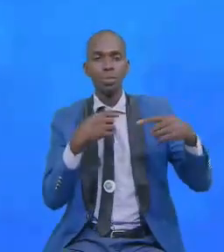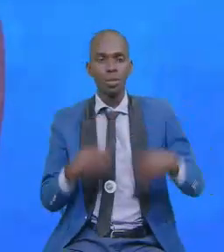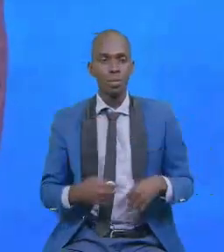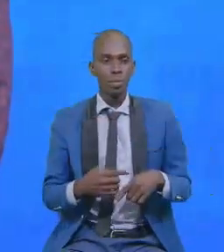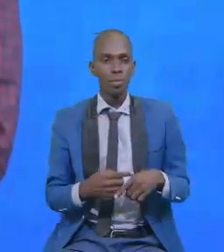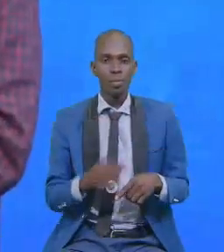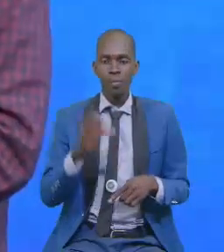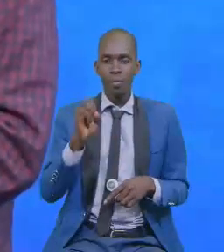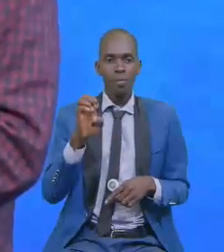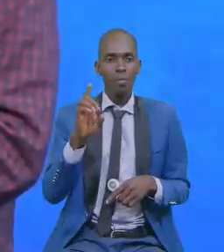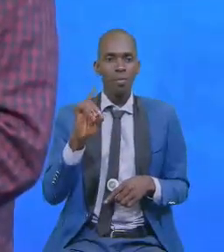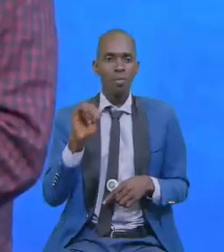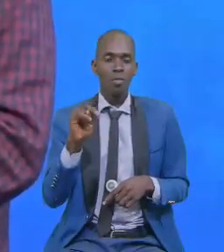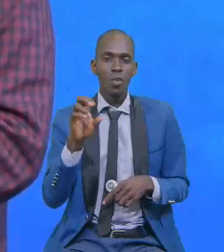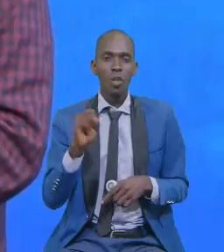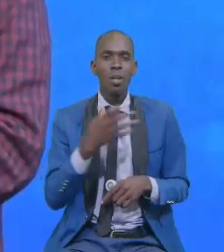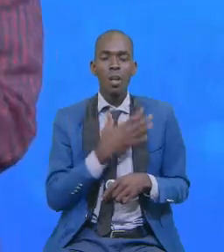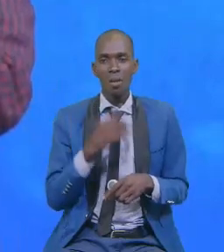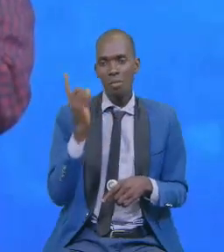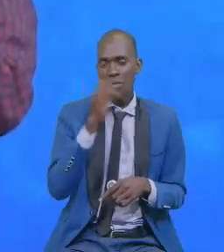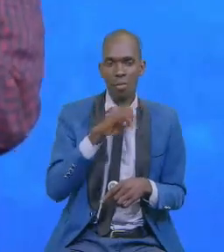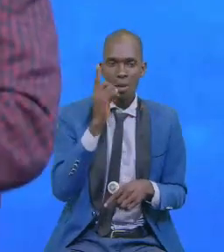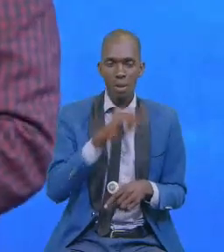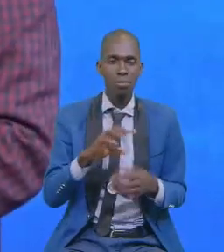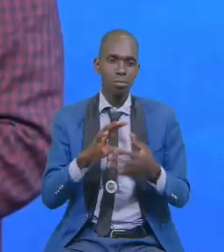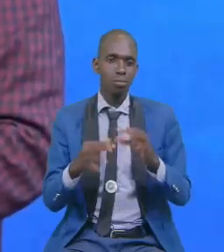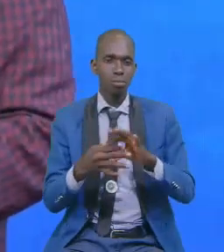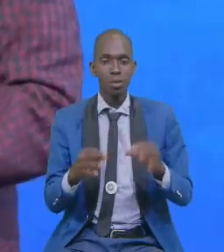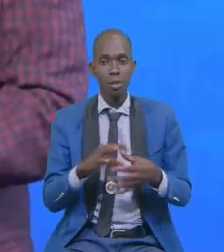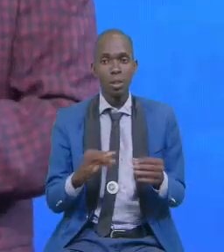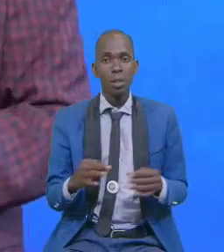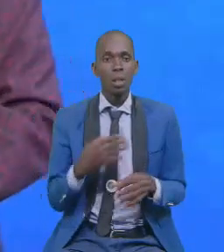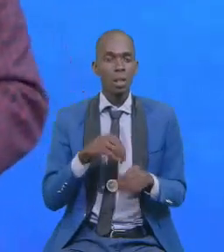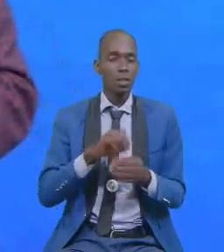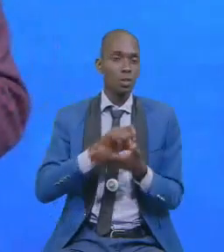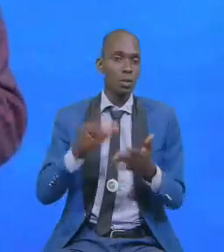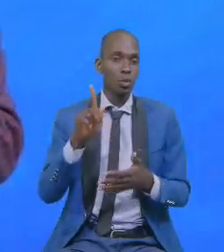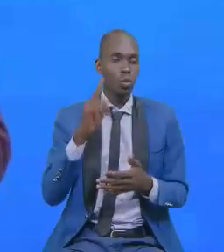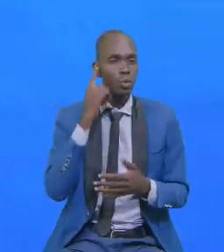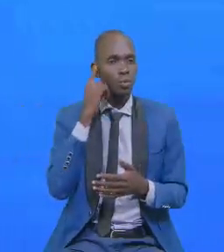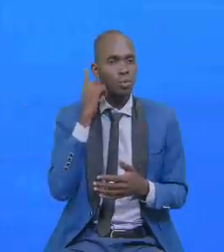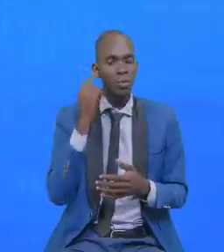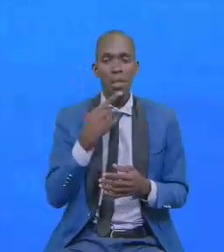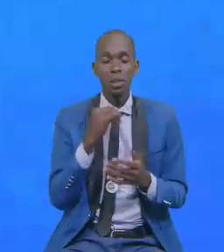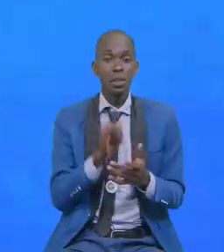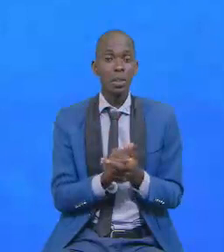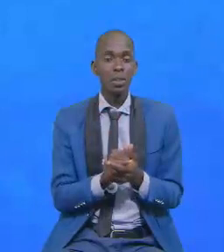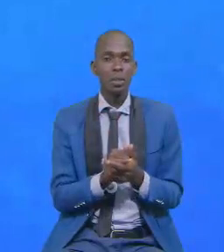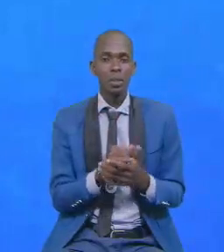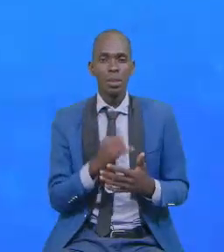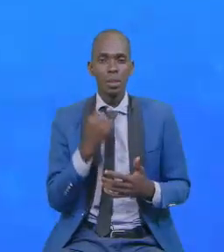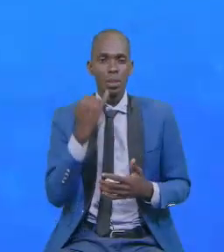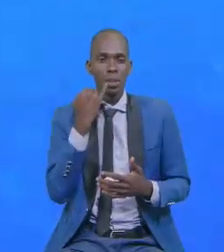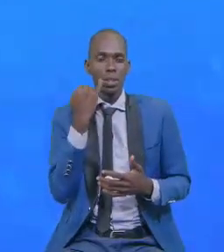seditions and heresies. And then in verse 21, it says,